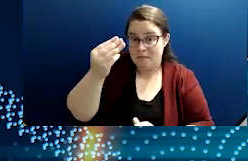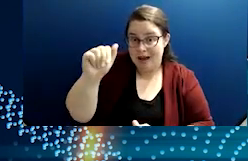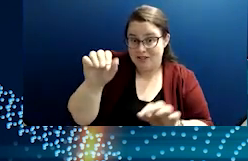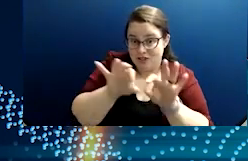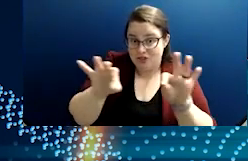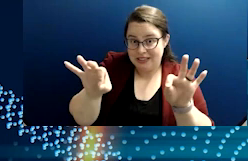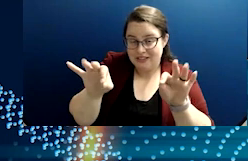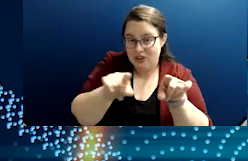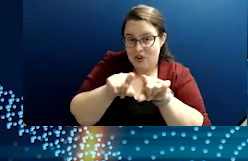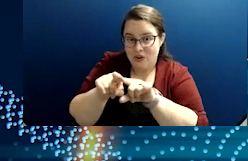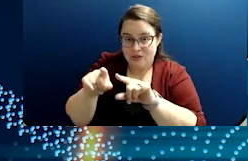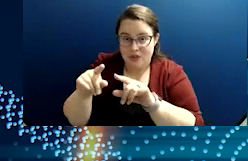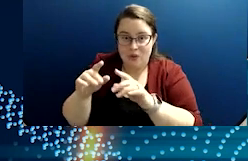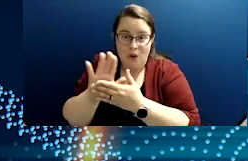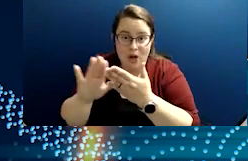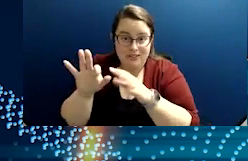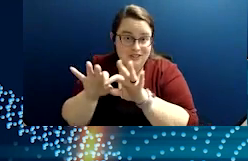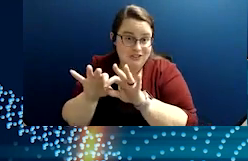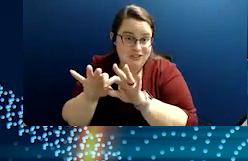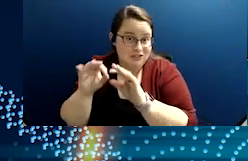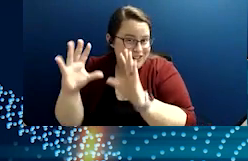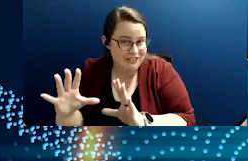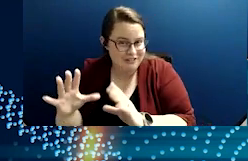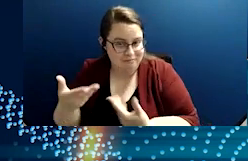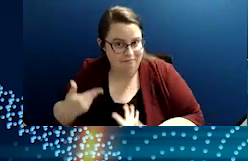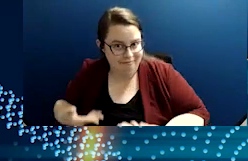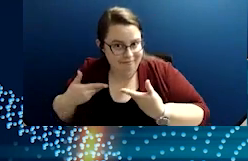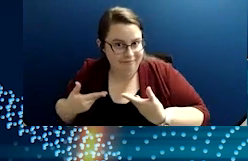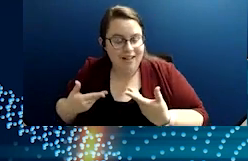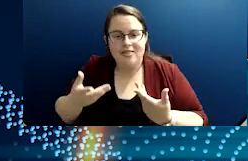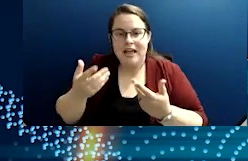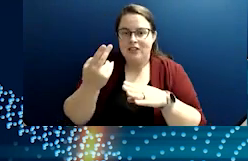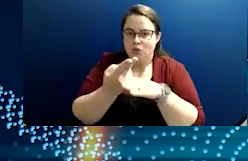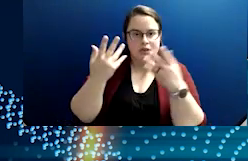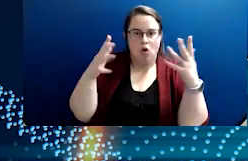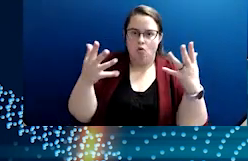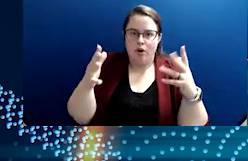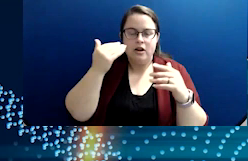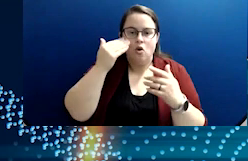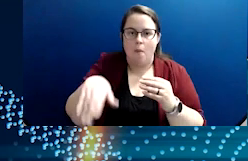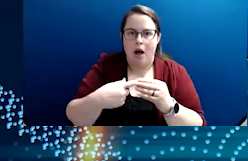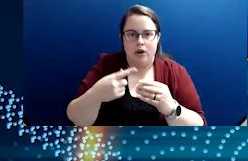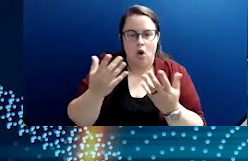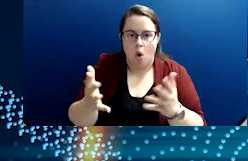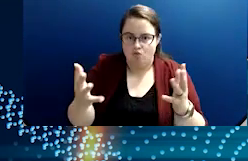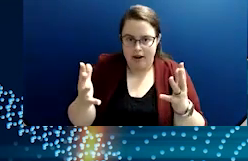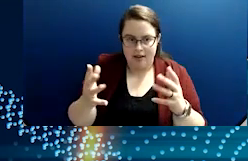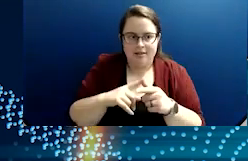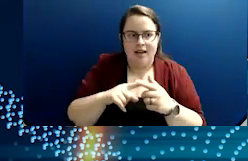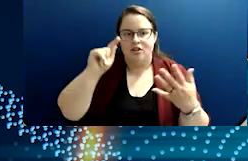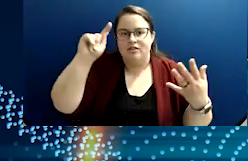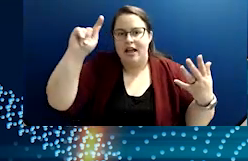college instructors. They're using it already. They know about it already. And then there's everybody